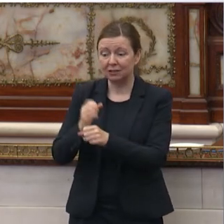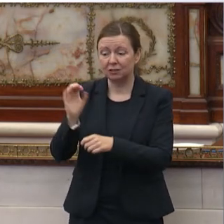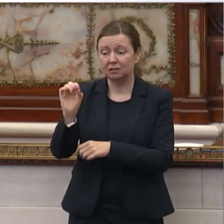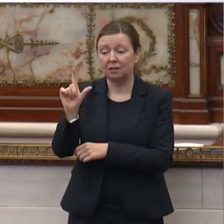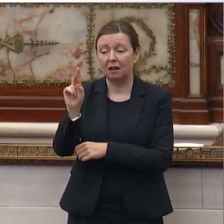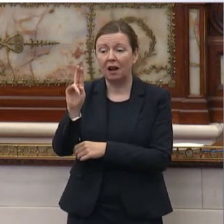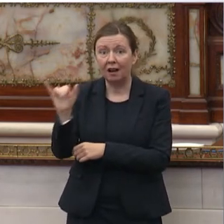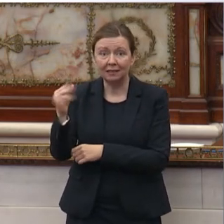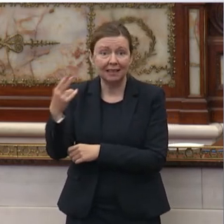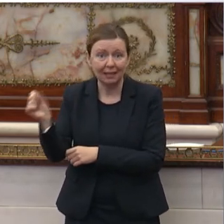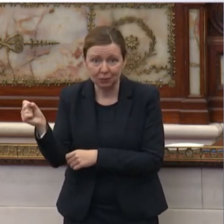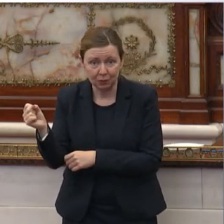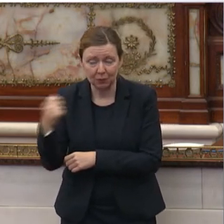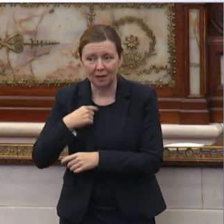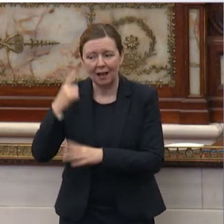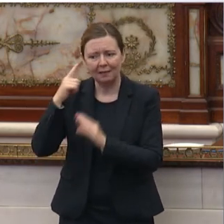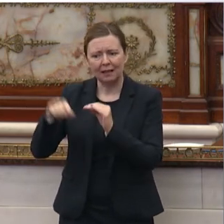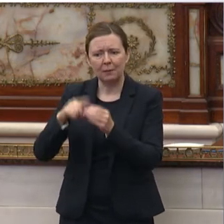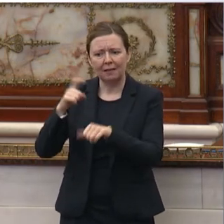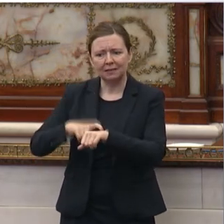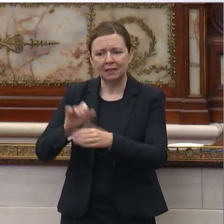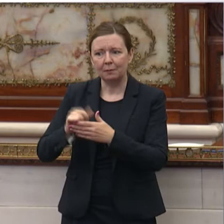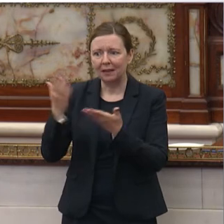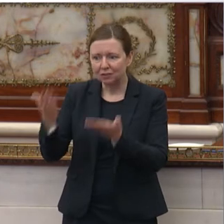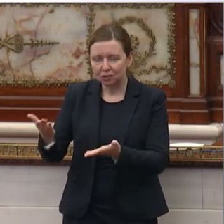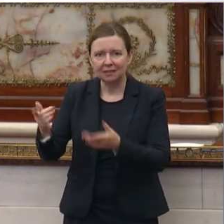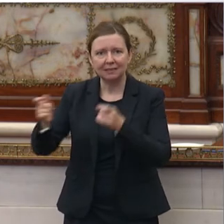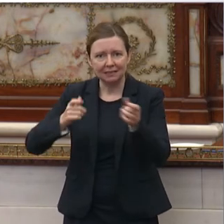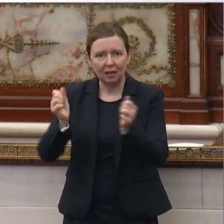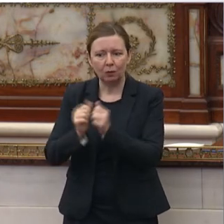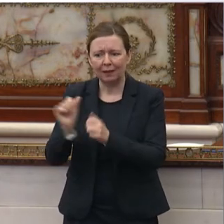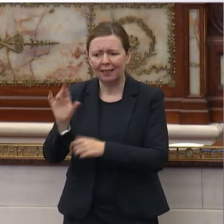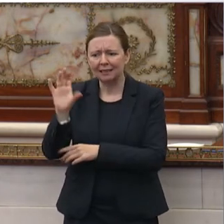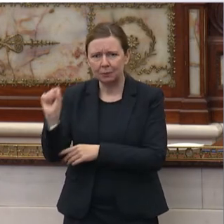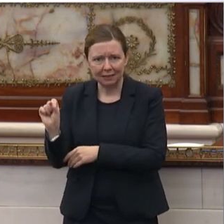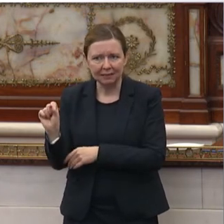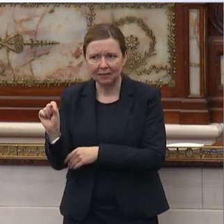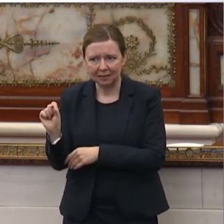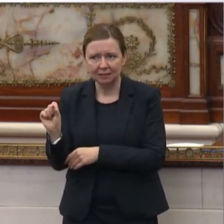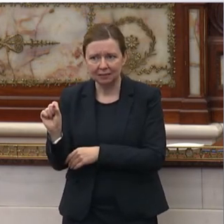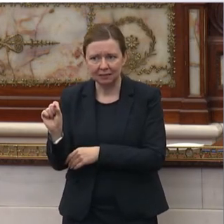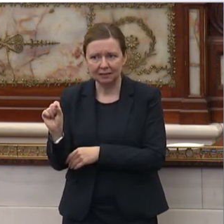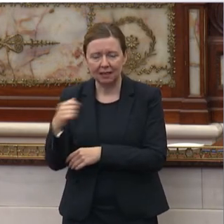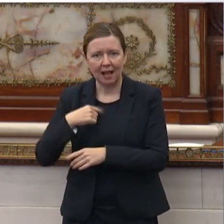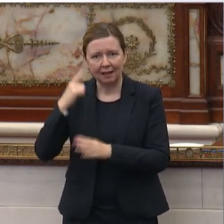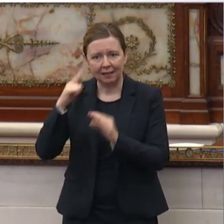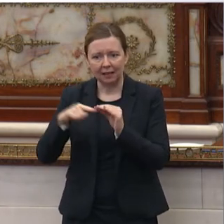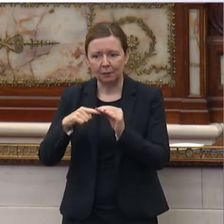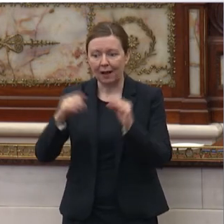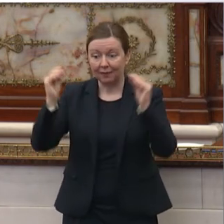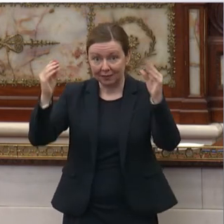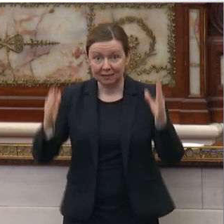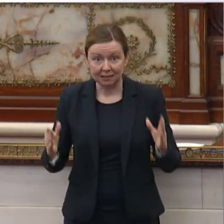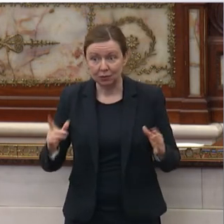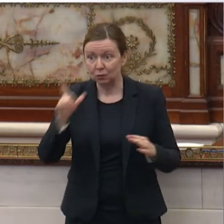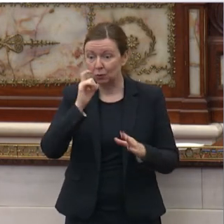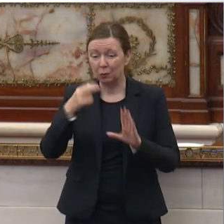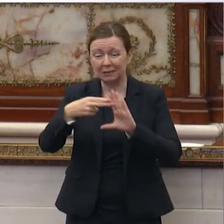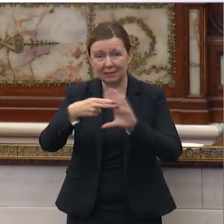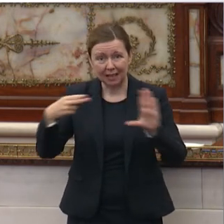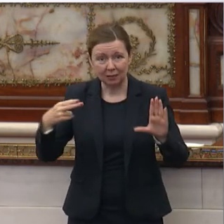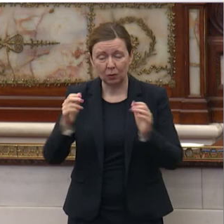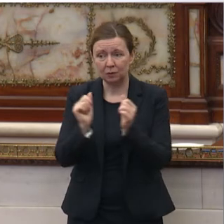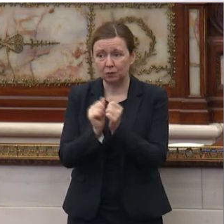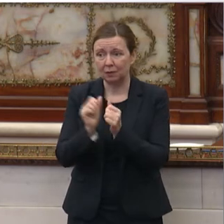School. And I think about the time that she has dealt with asbestos at Alney. And I think about the teacher who was diagnosed